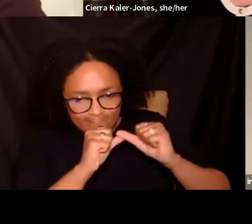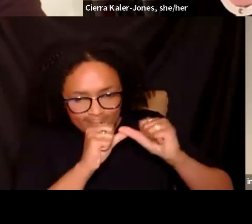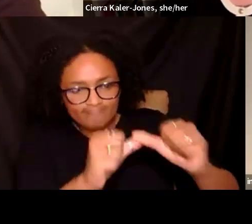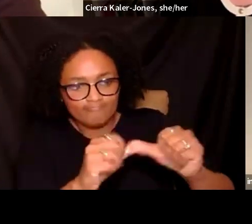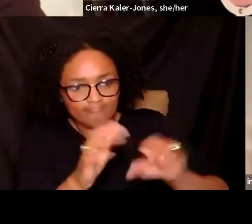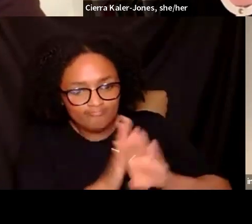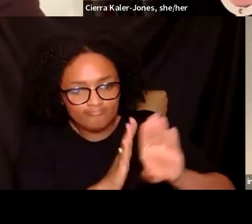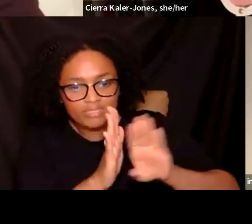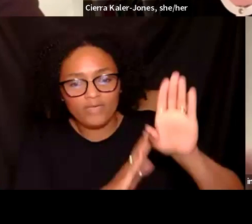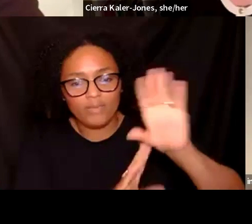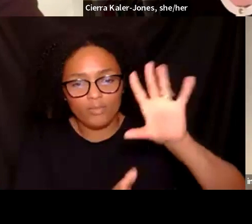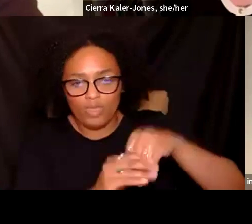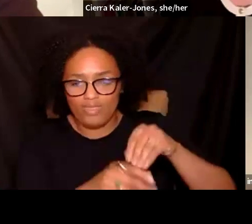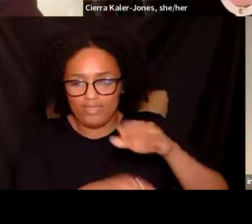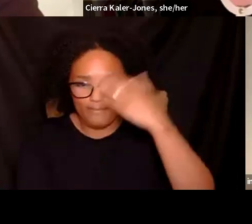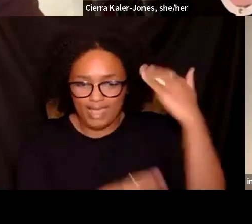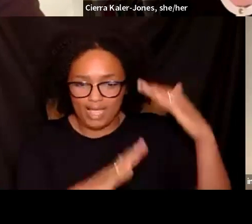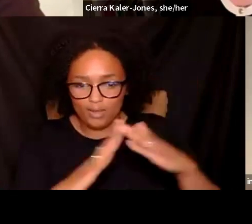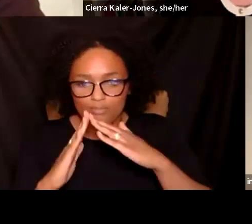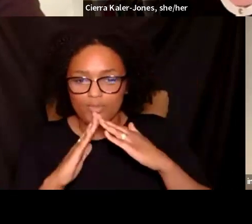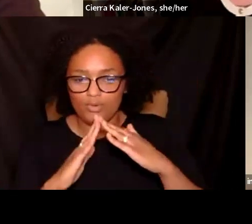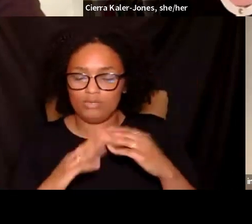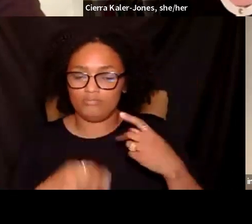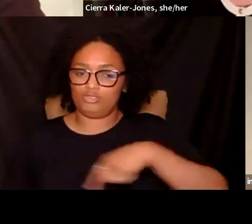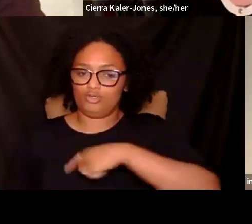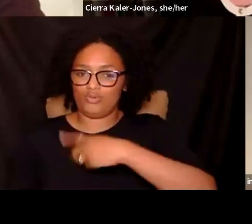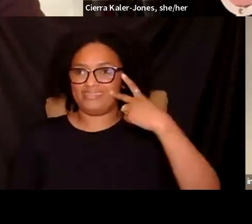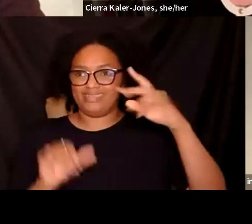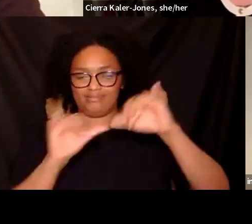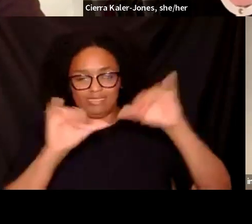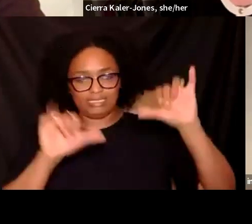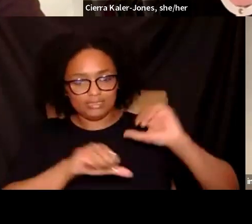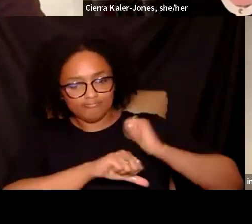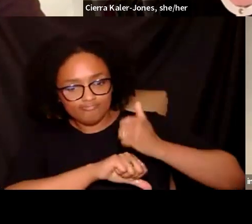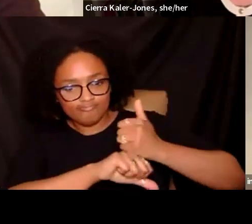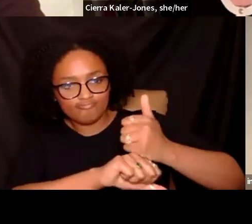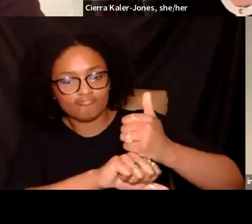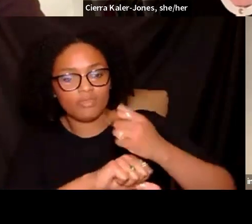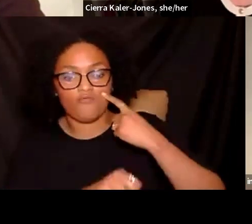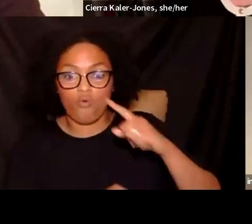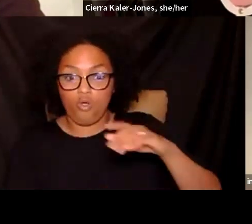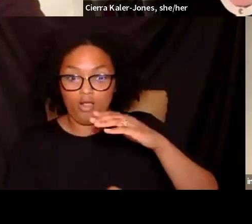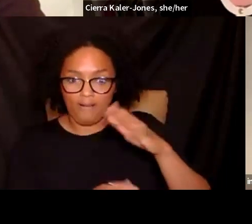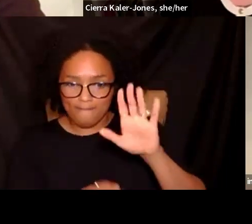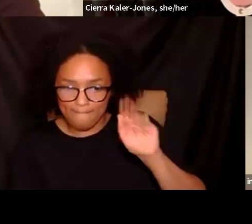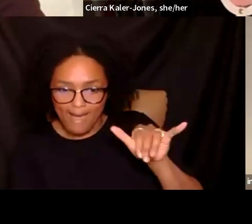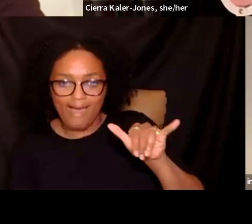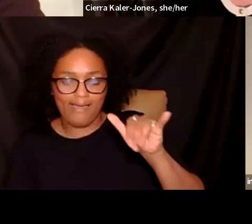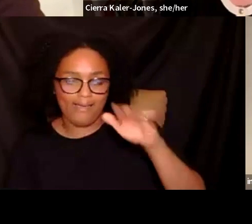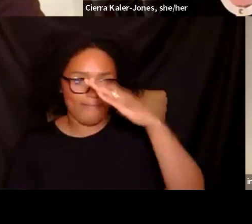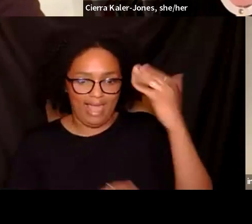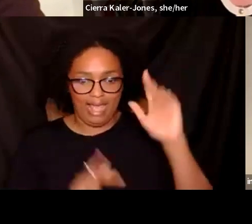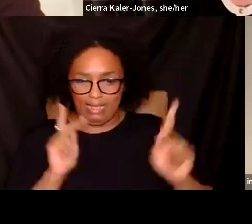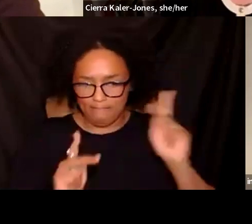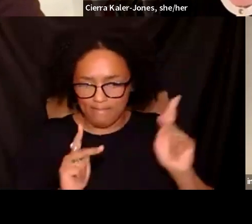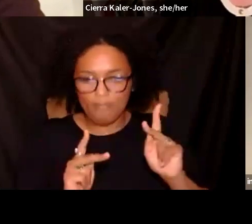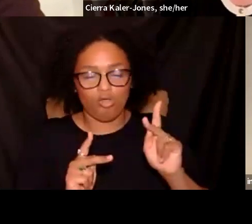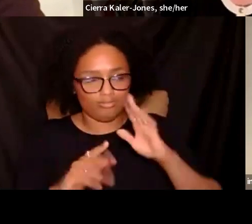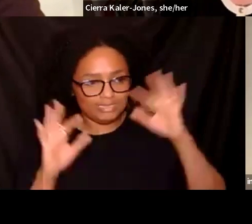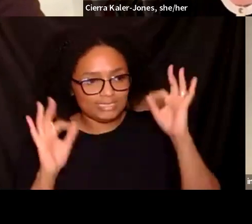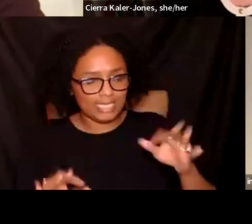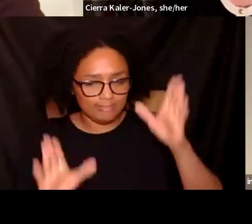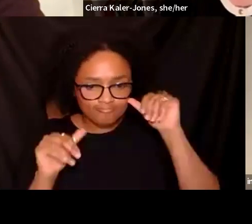think, so there's this incredible institution building. There's this incredible moment of Black people writing themselves into history, right? People